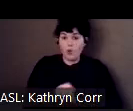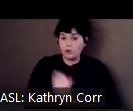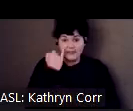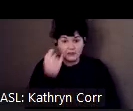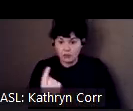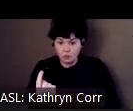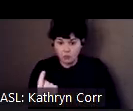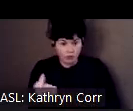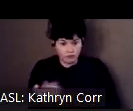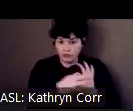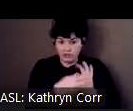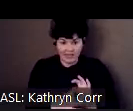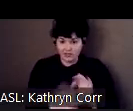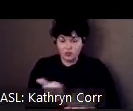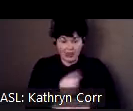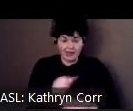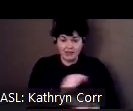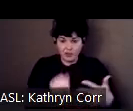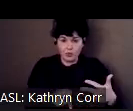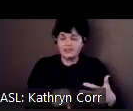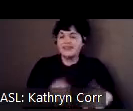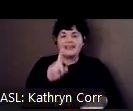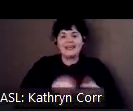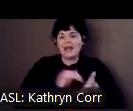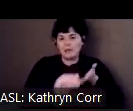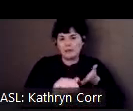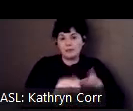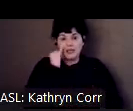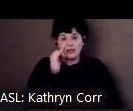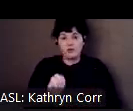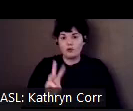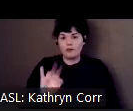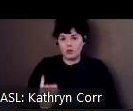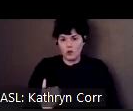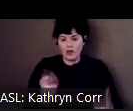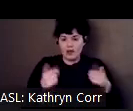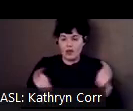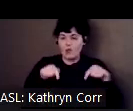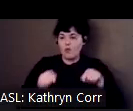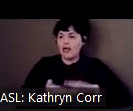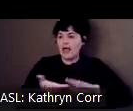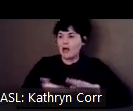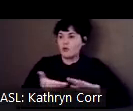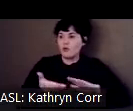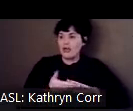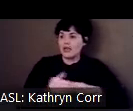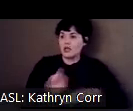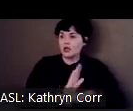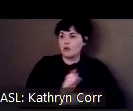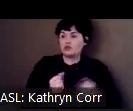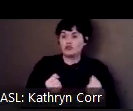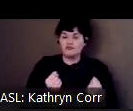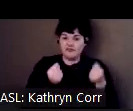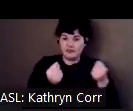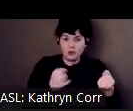be set aside. If the OWI occurred while operating a commercial vehicle or with a